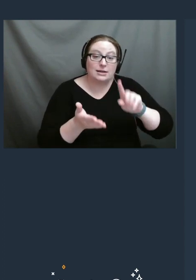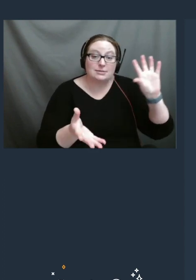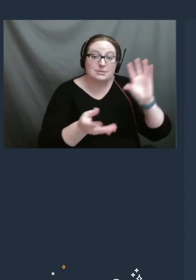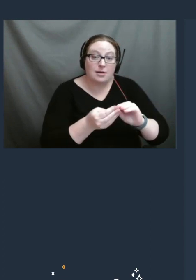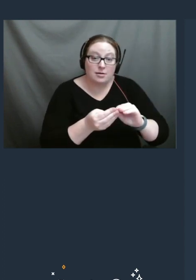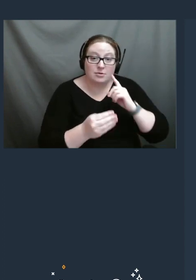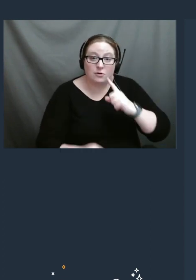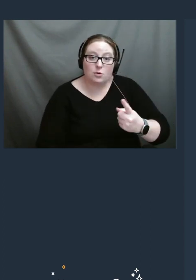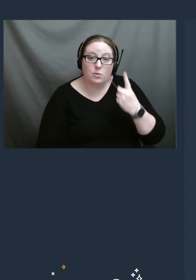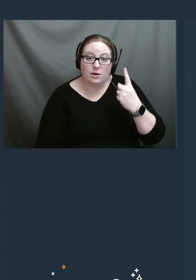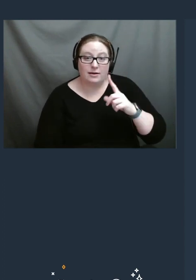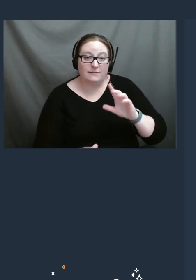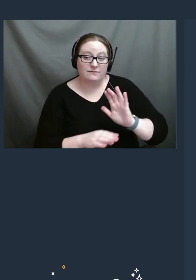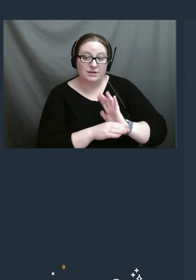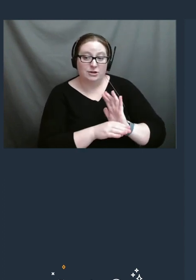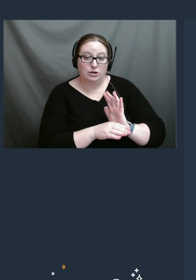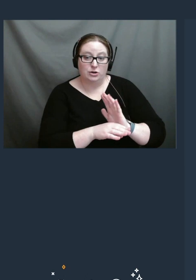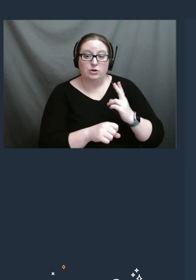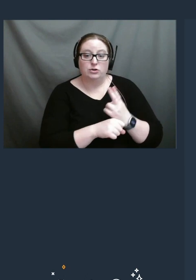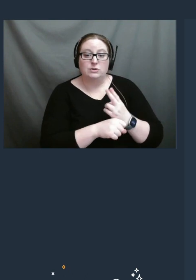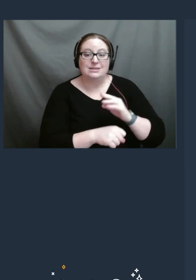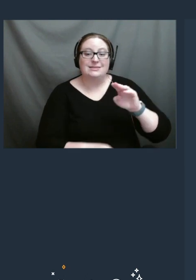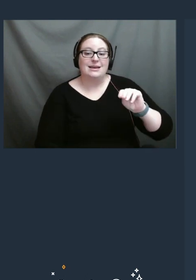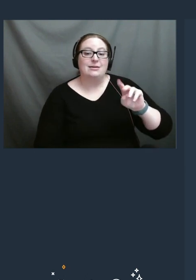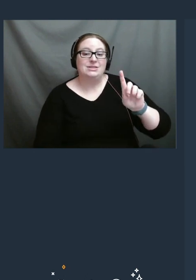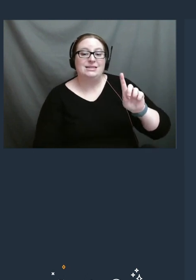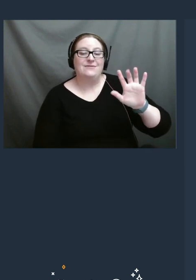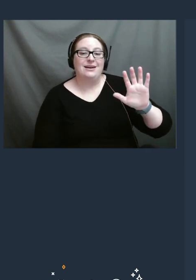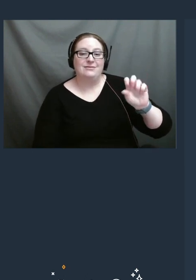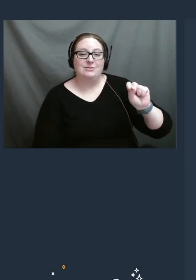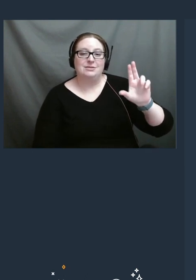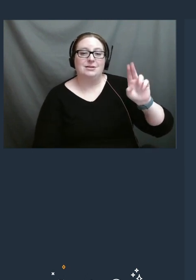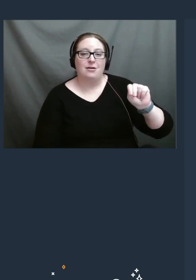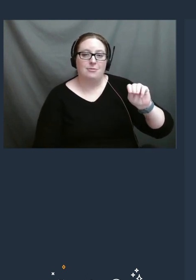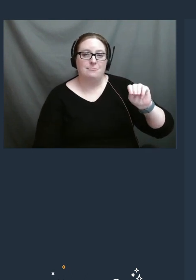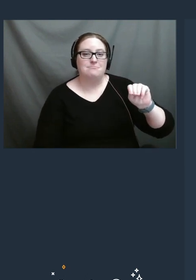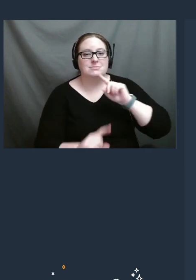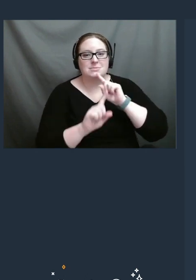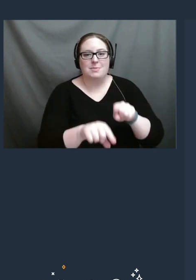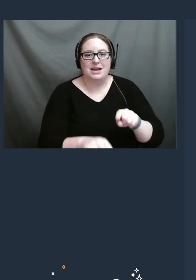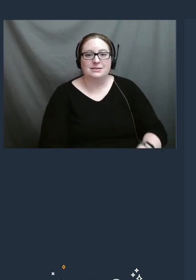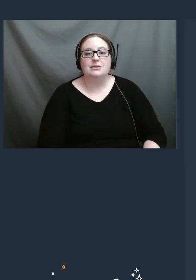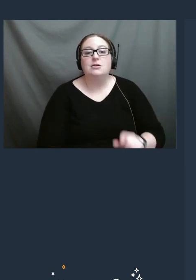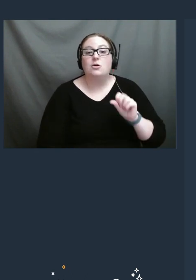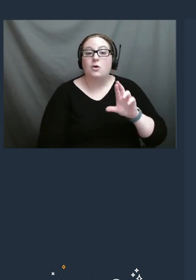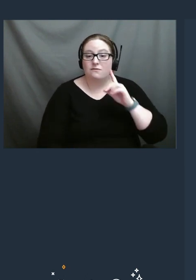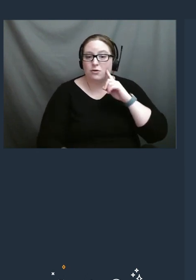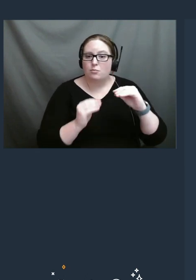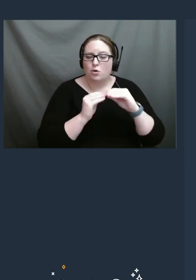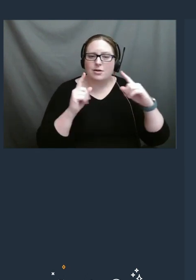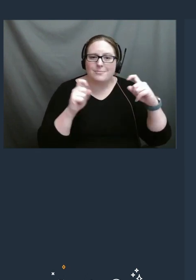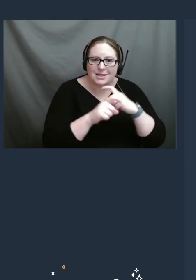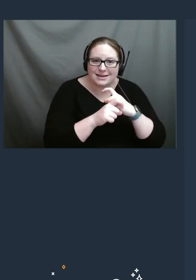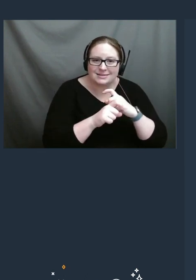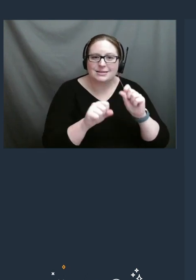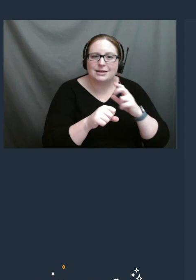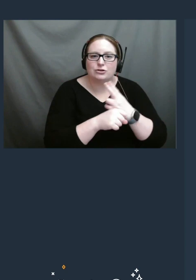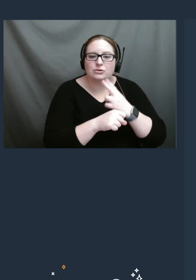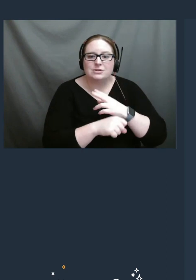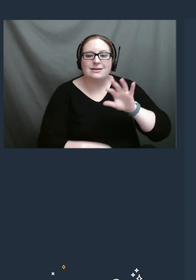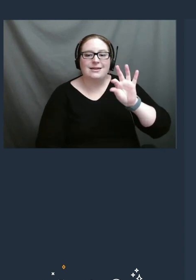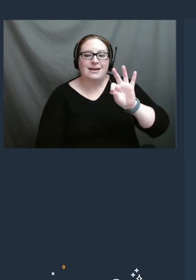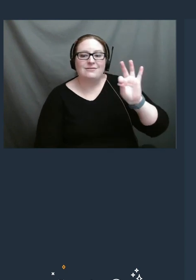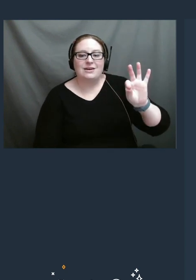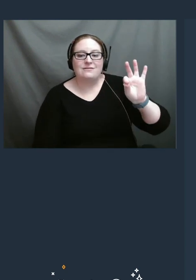videos using the md5 sum command. Or for a more complex example, I can use the open source ffmpeg